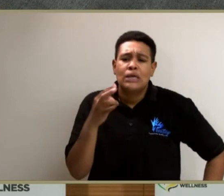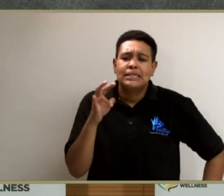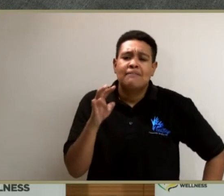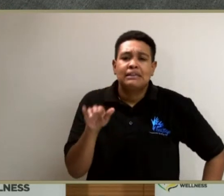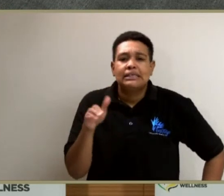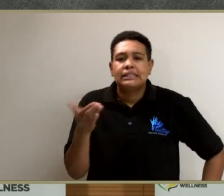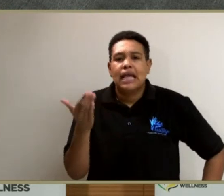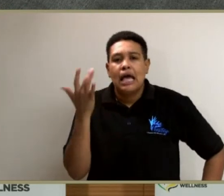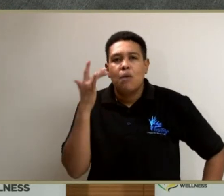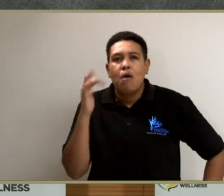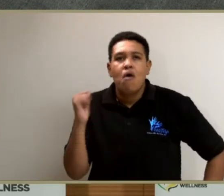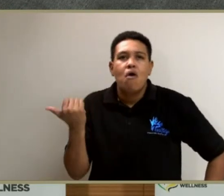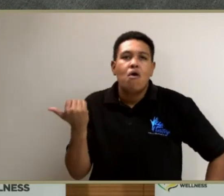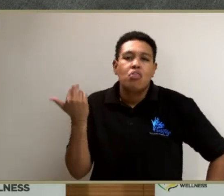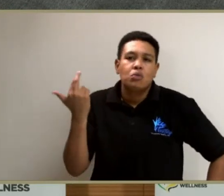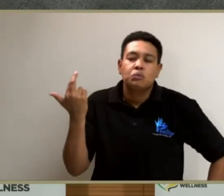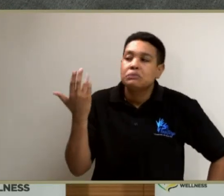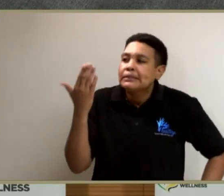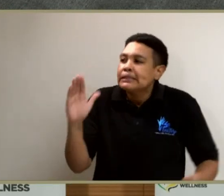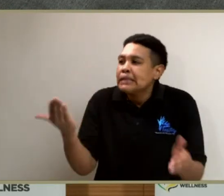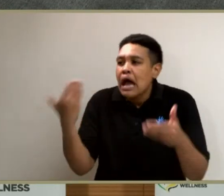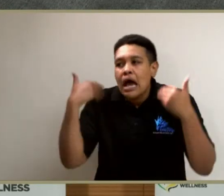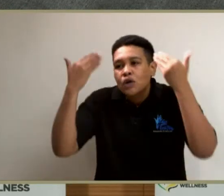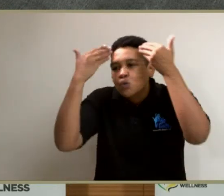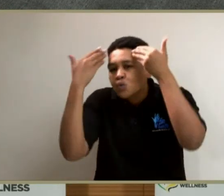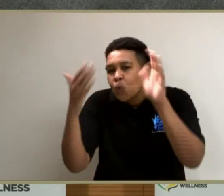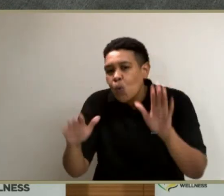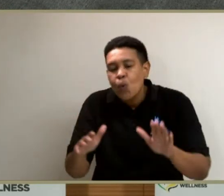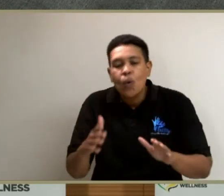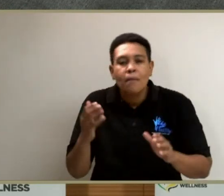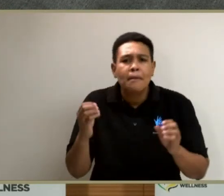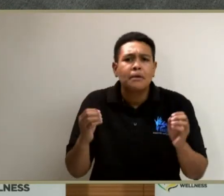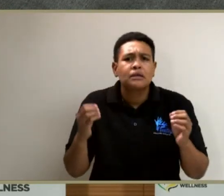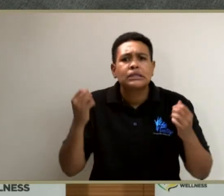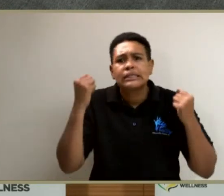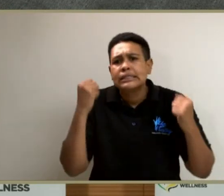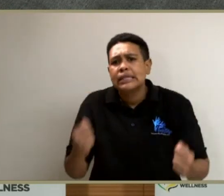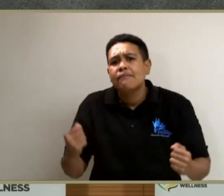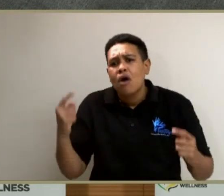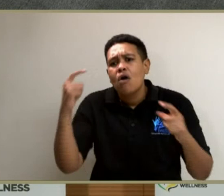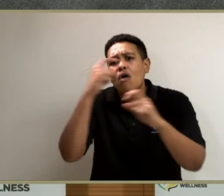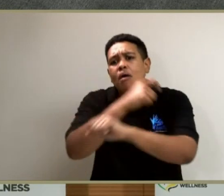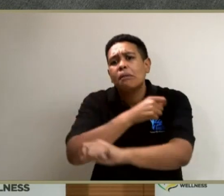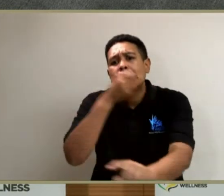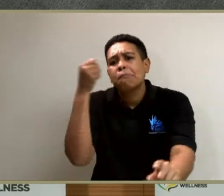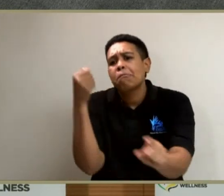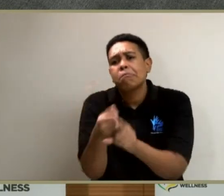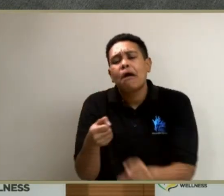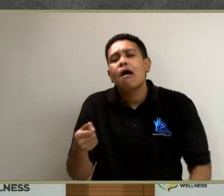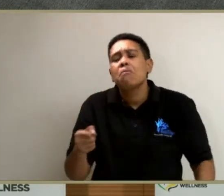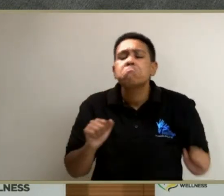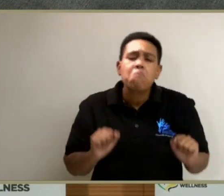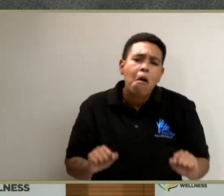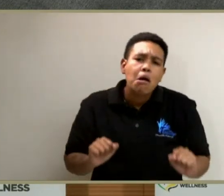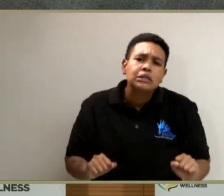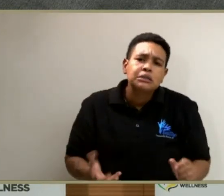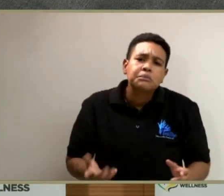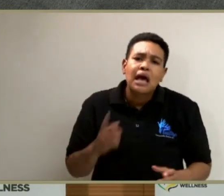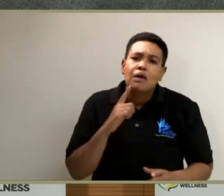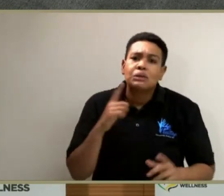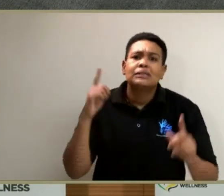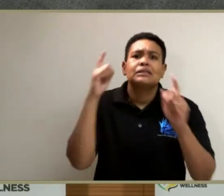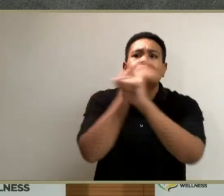they had significant complications, more than likely, and those complications were too significant for